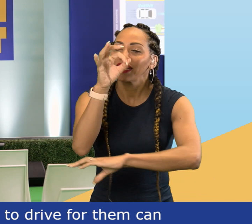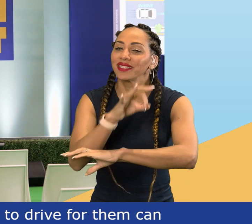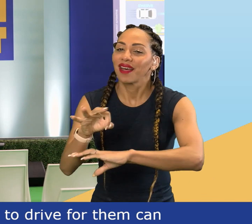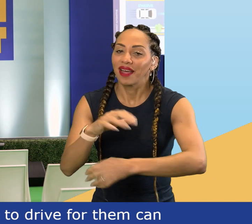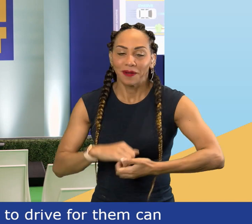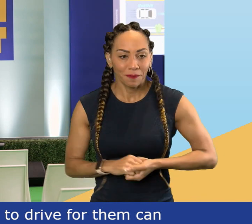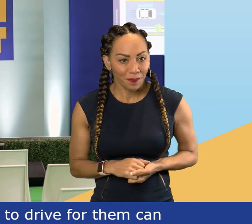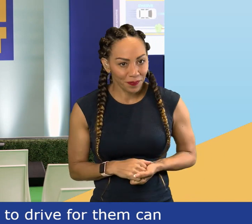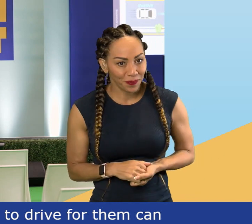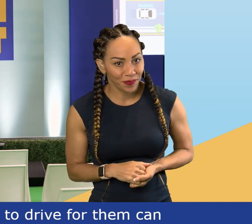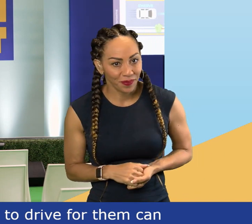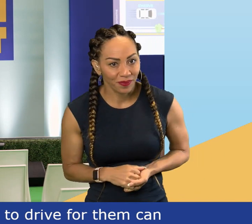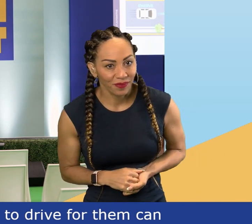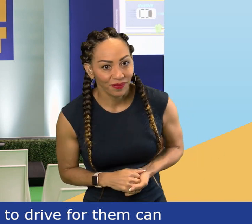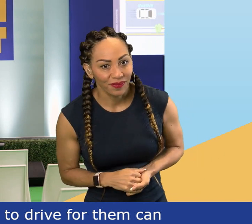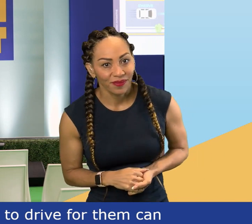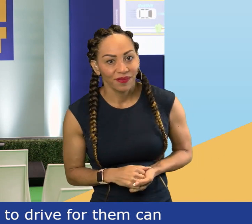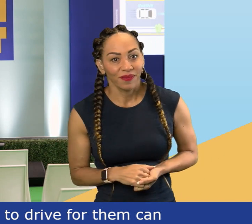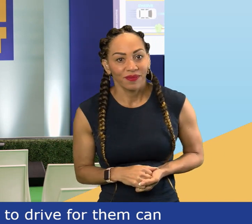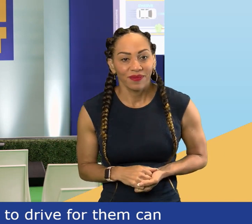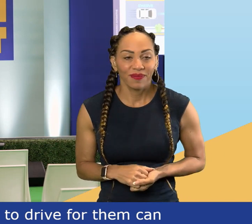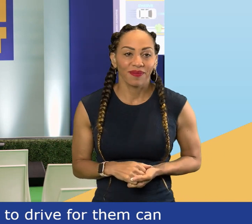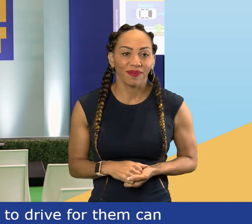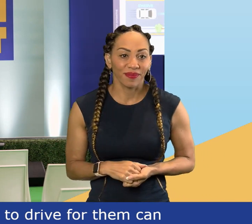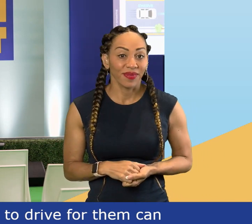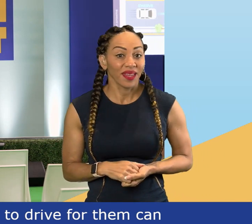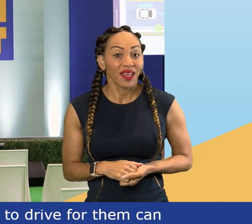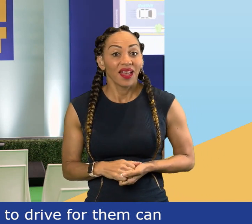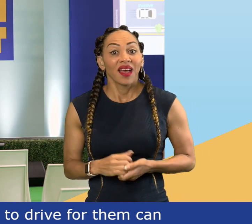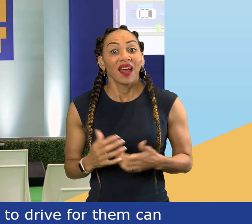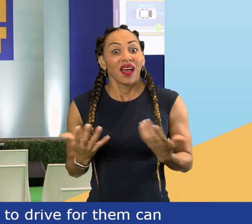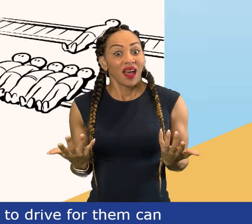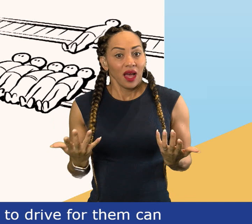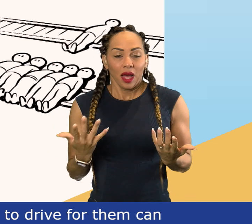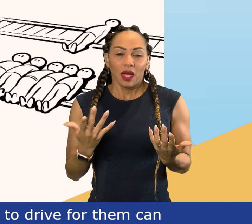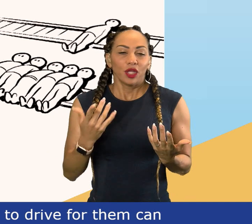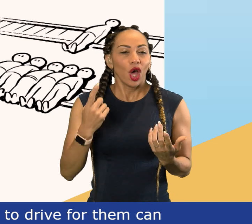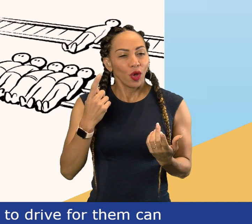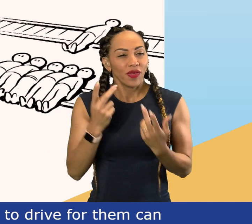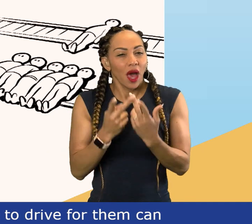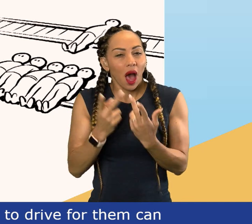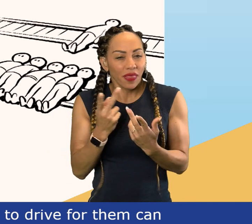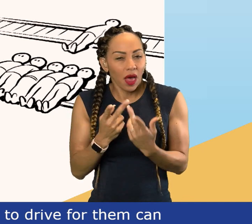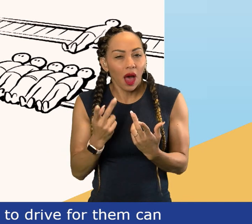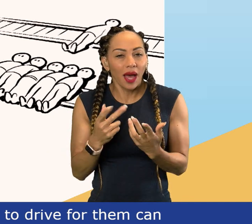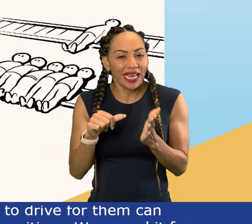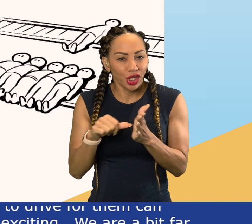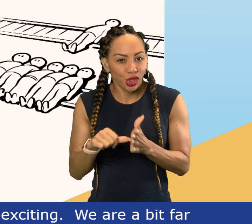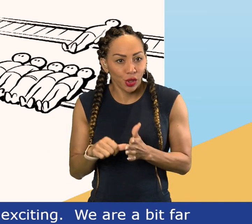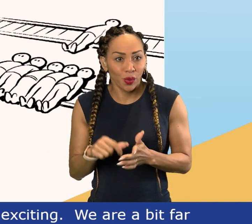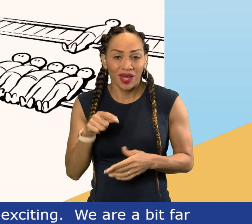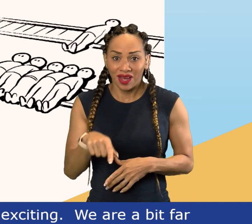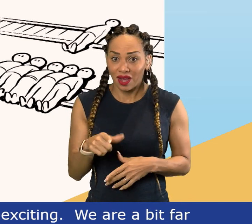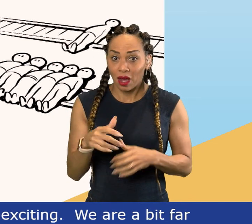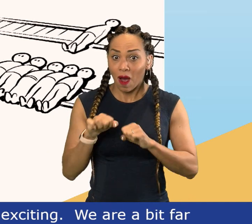overcome is how the car handles a situation when there is no way to avoid an accident. It's an old school problem, the trolley problem. How do